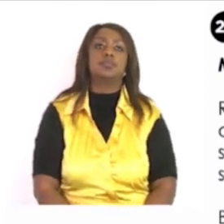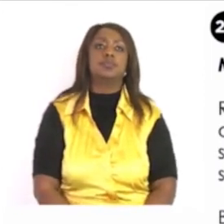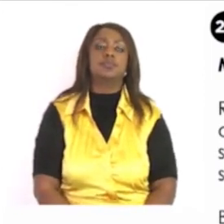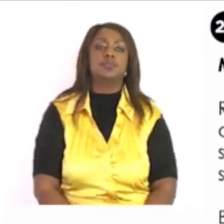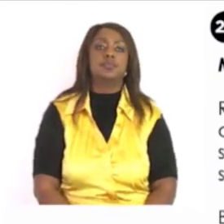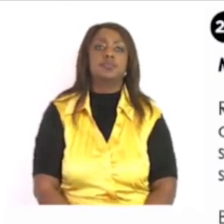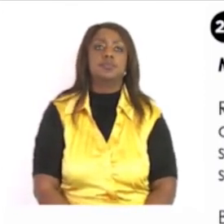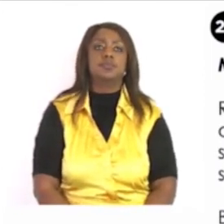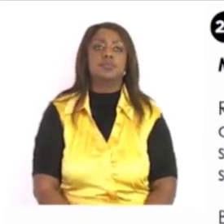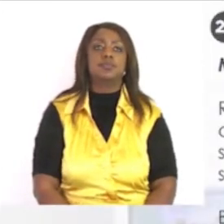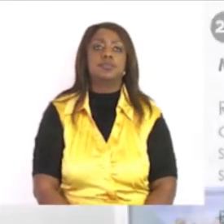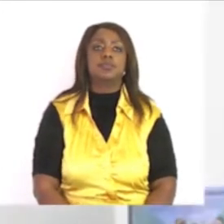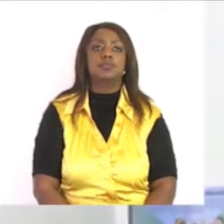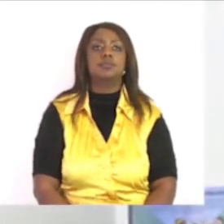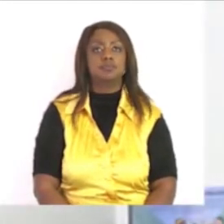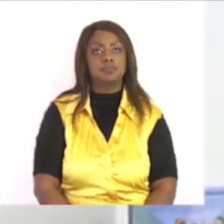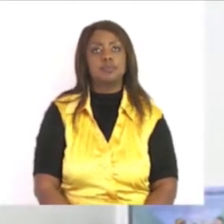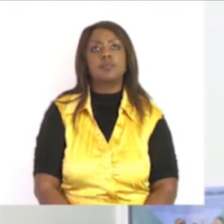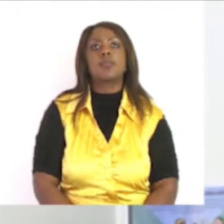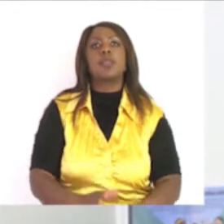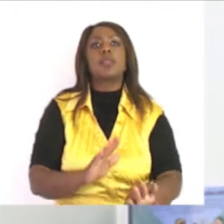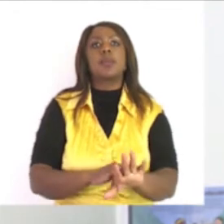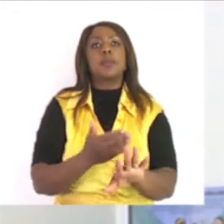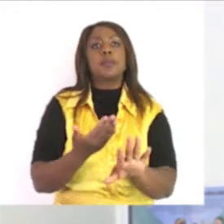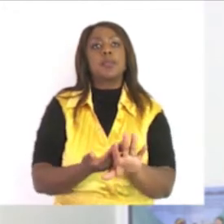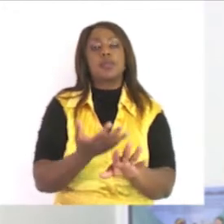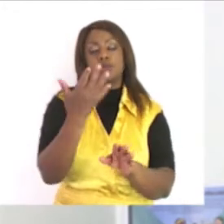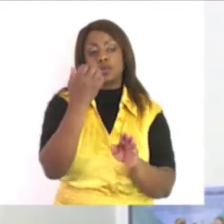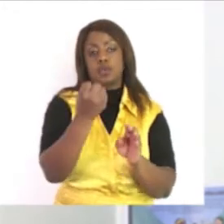to do this experiment.